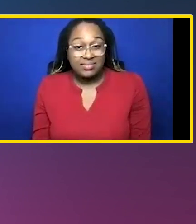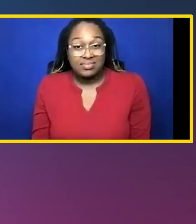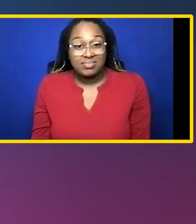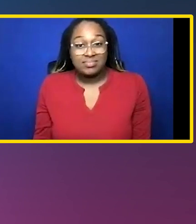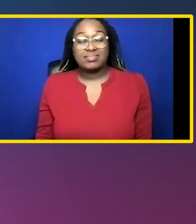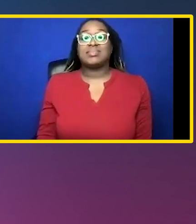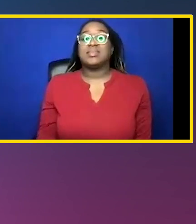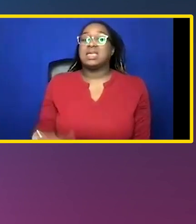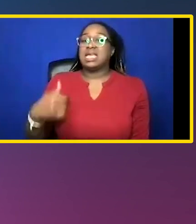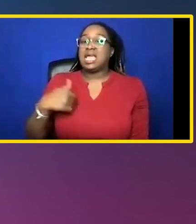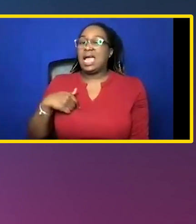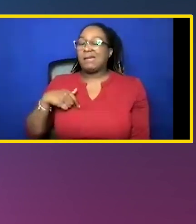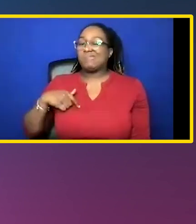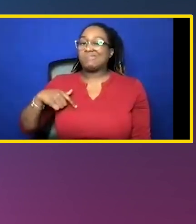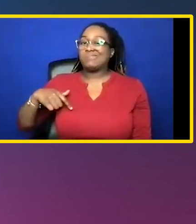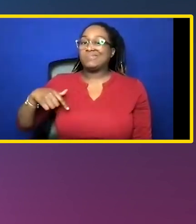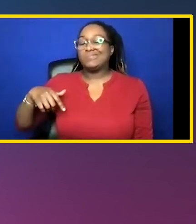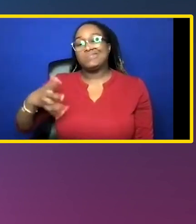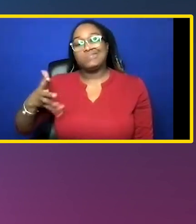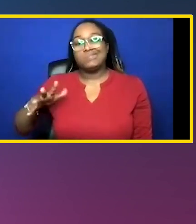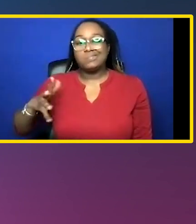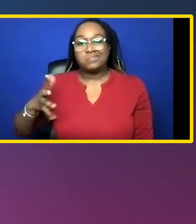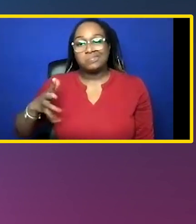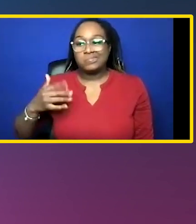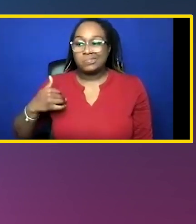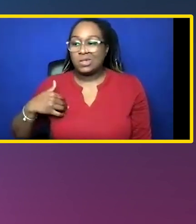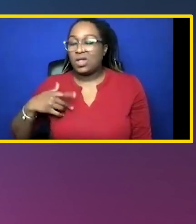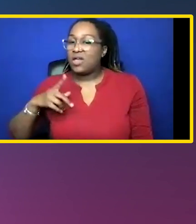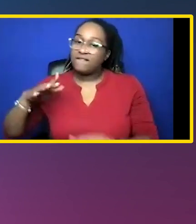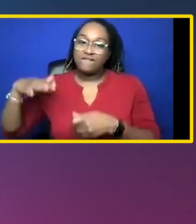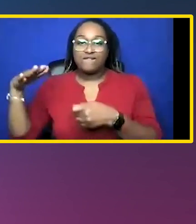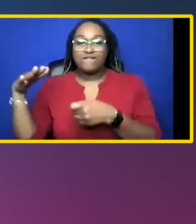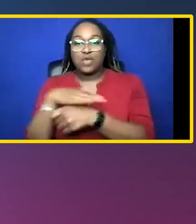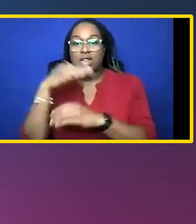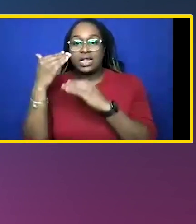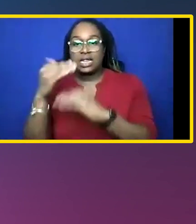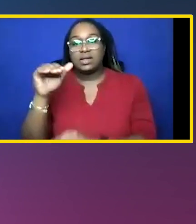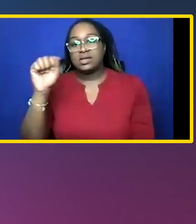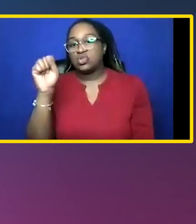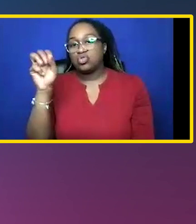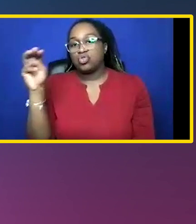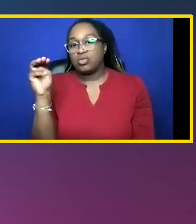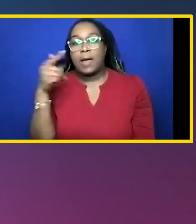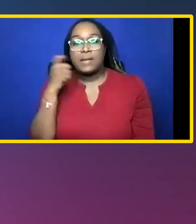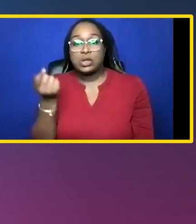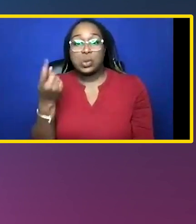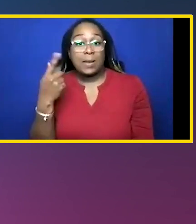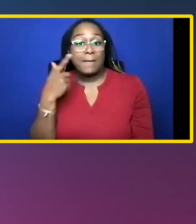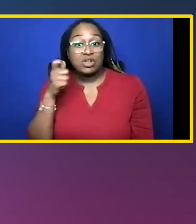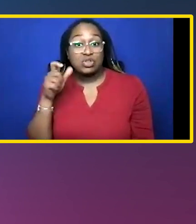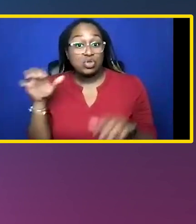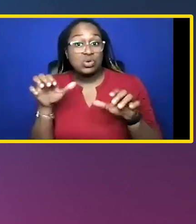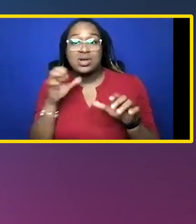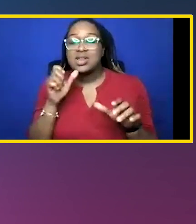I am very skeptical of completely limiting social media because, one, just because you do it doesn't mean that they're not